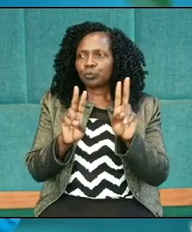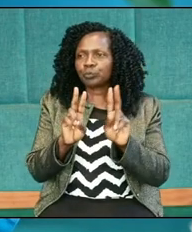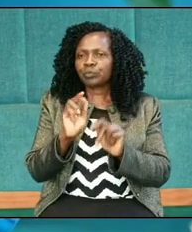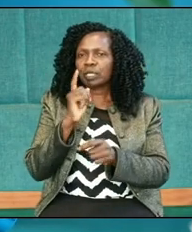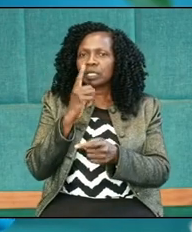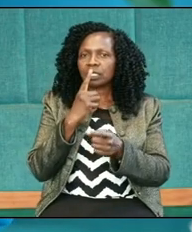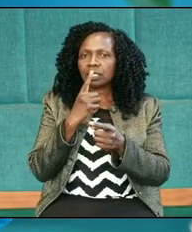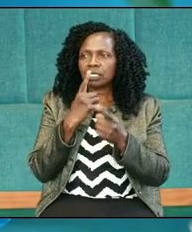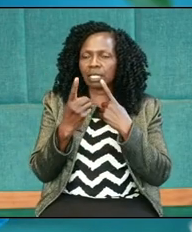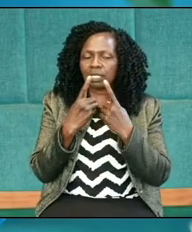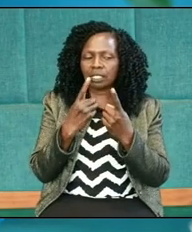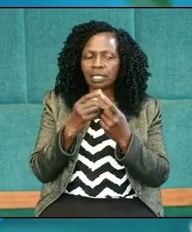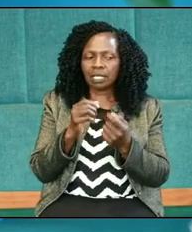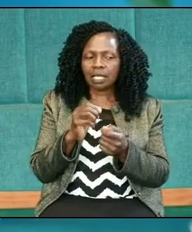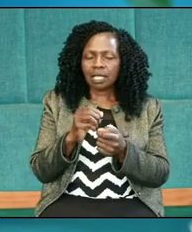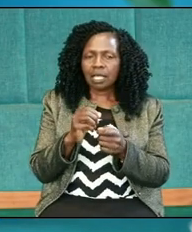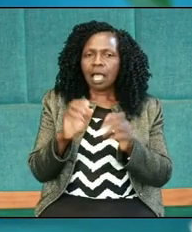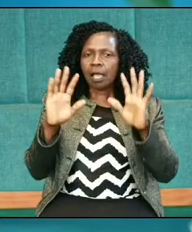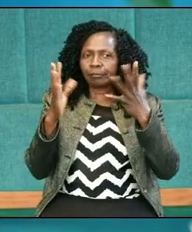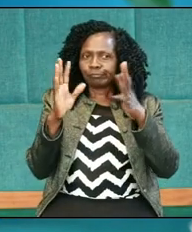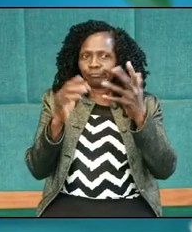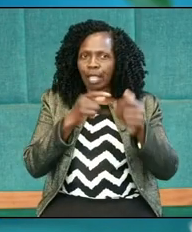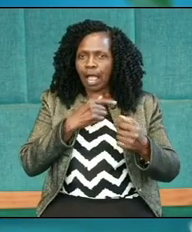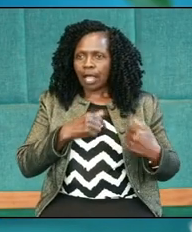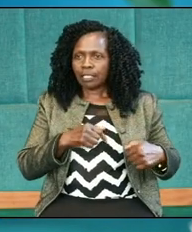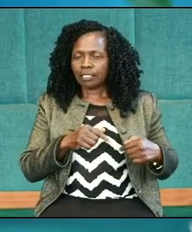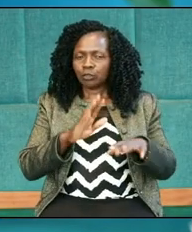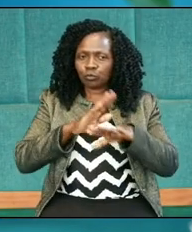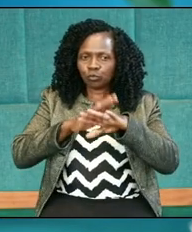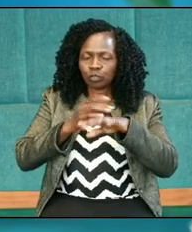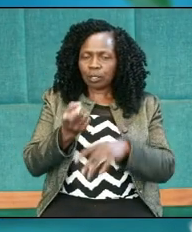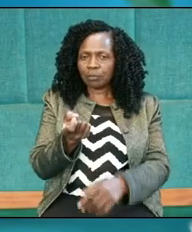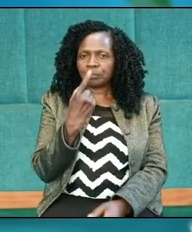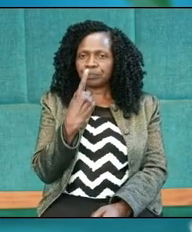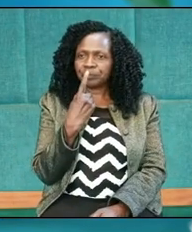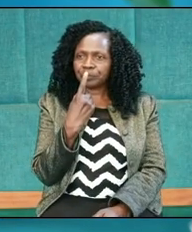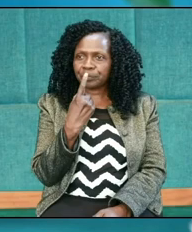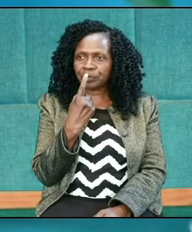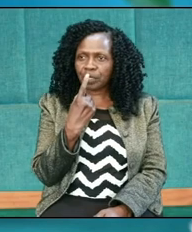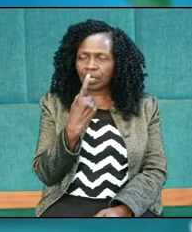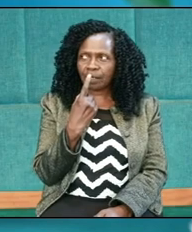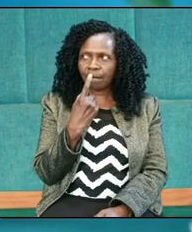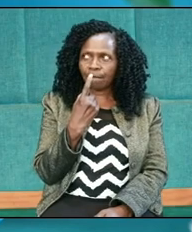22, it says, "A cheerful heart is good medicine."